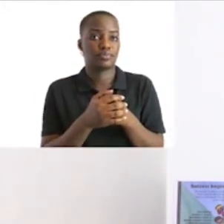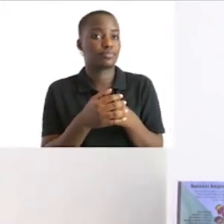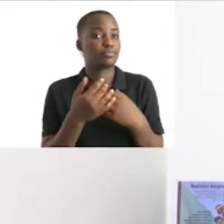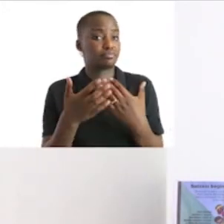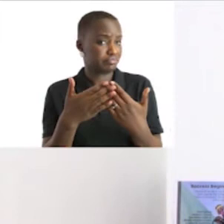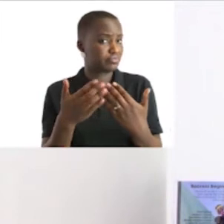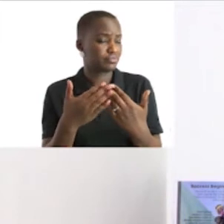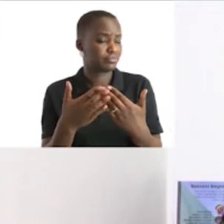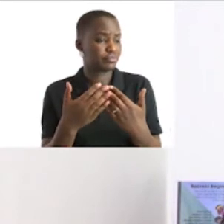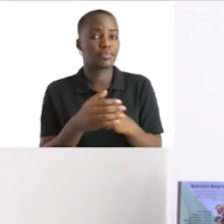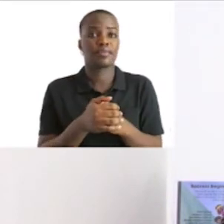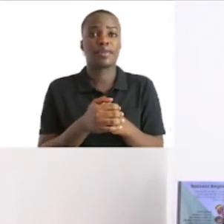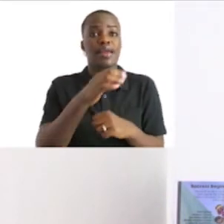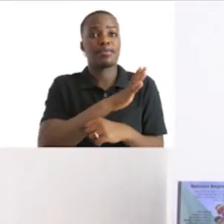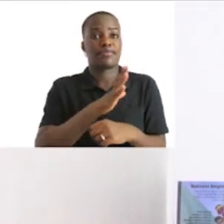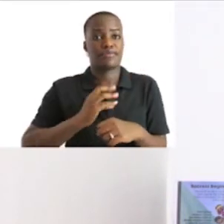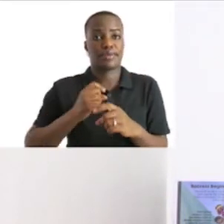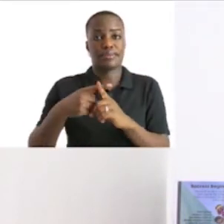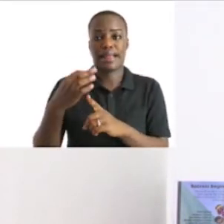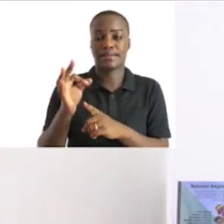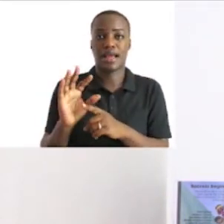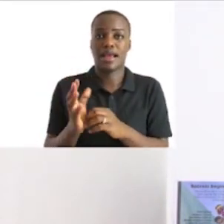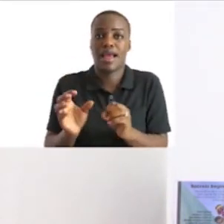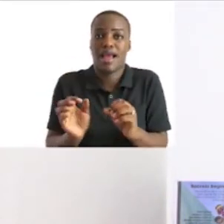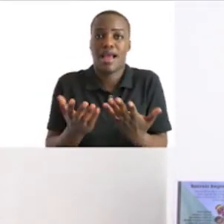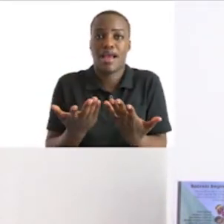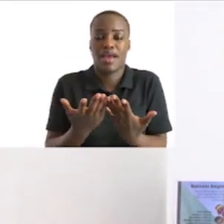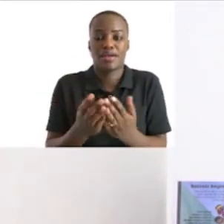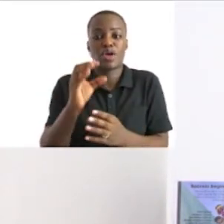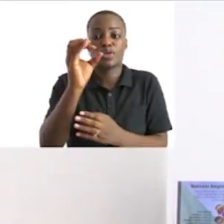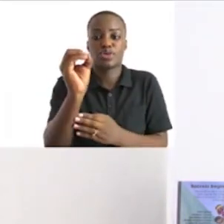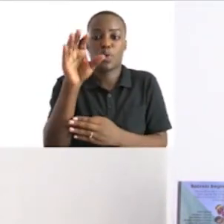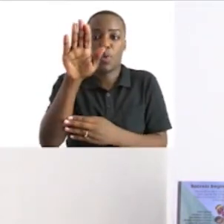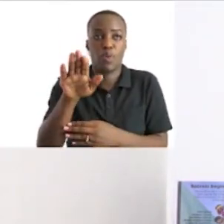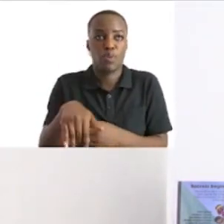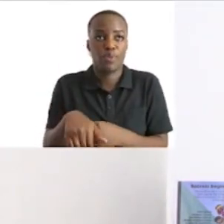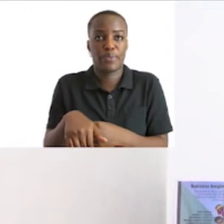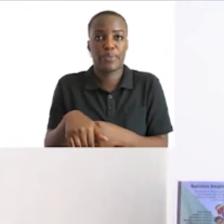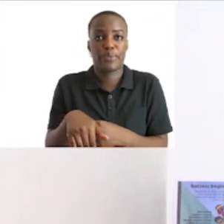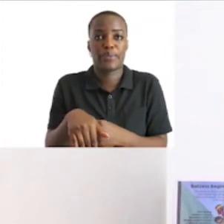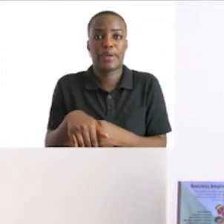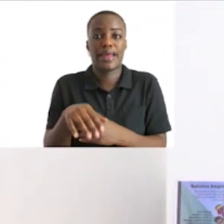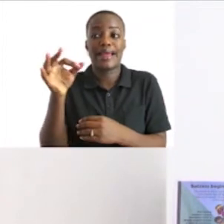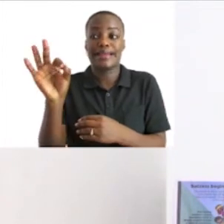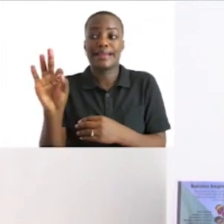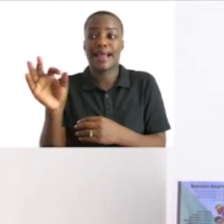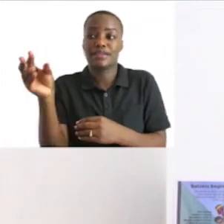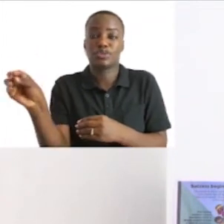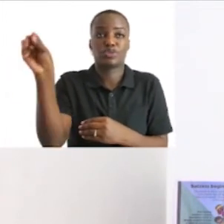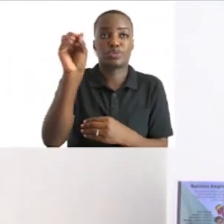very simple. 50 plus 9 is when we remove the 0 and replace it with